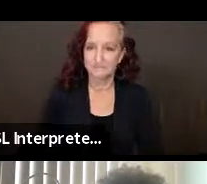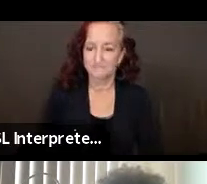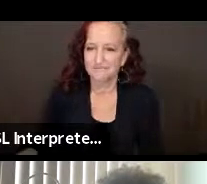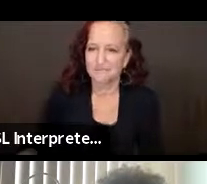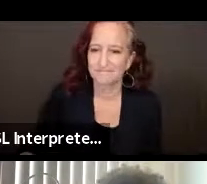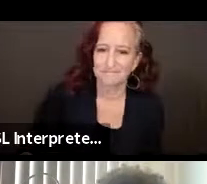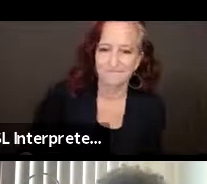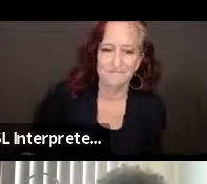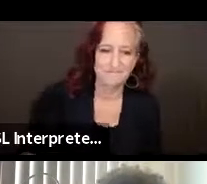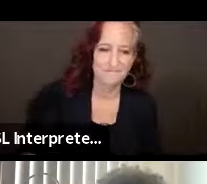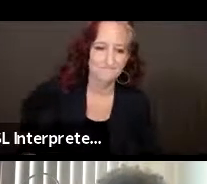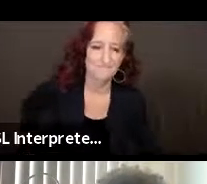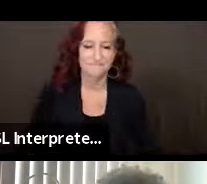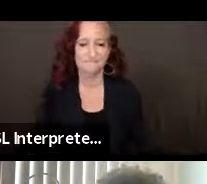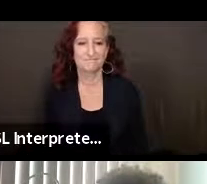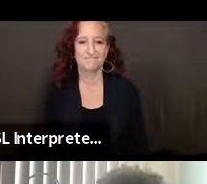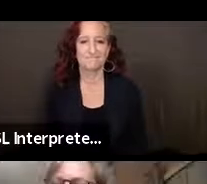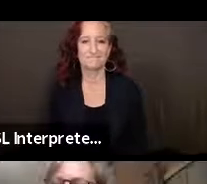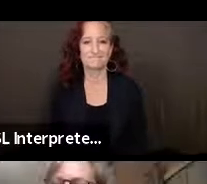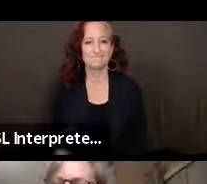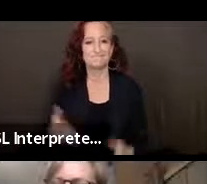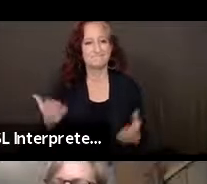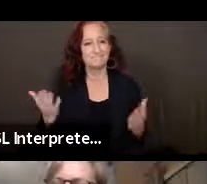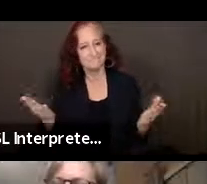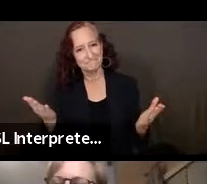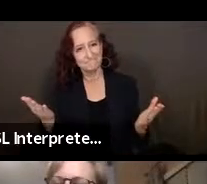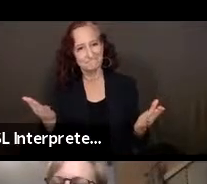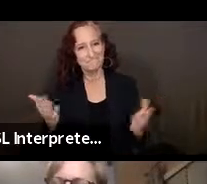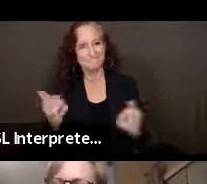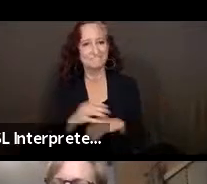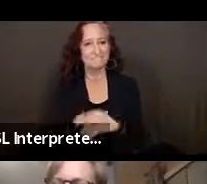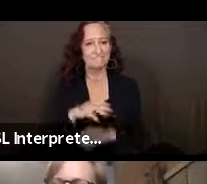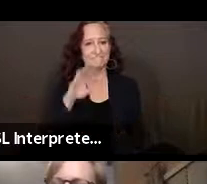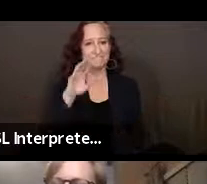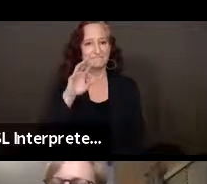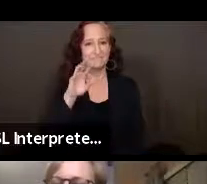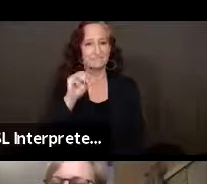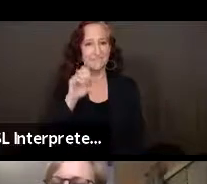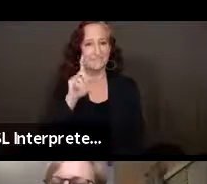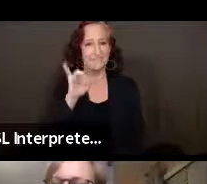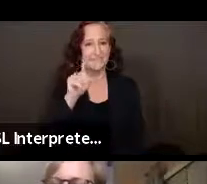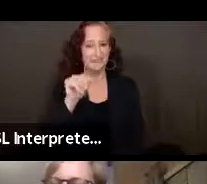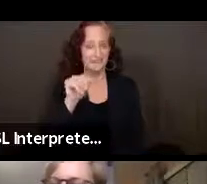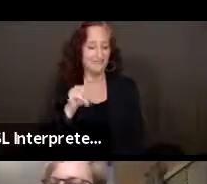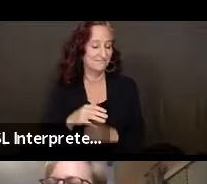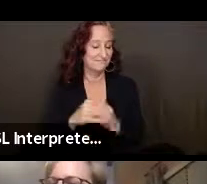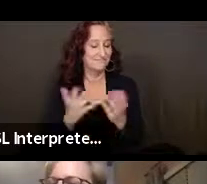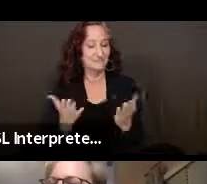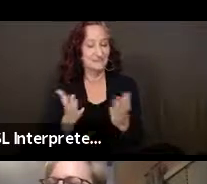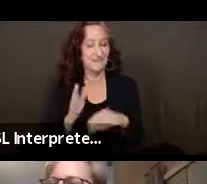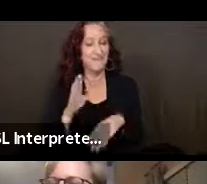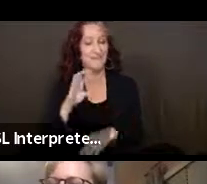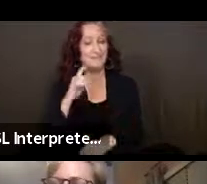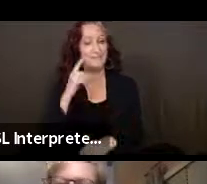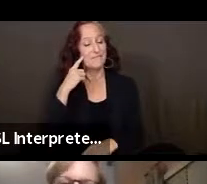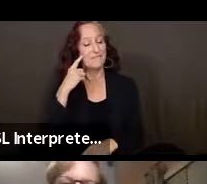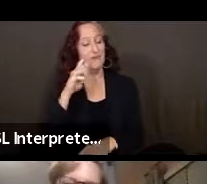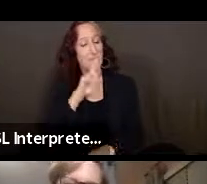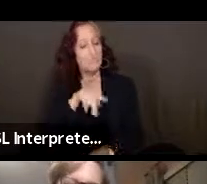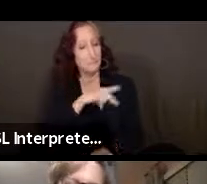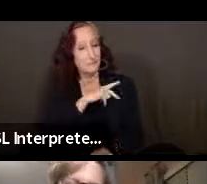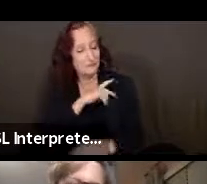Okay, well, Melinda, first of all, on a personal note, I am so